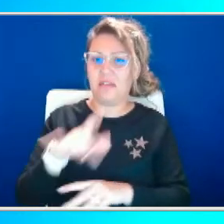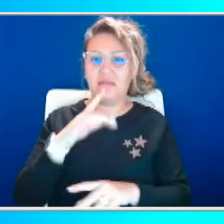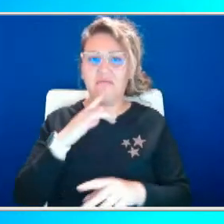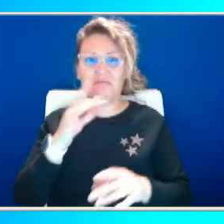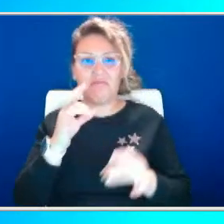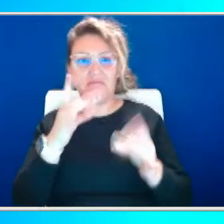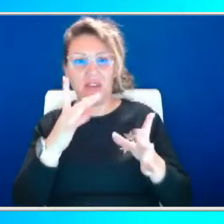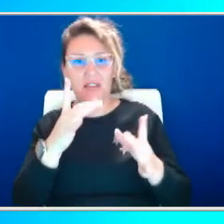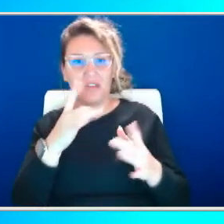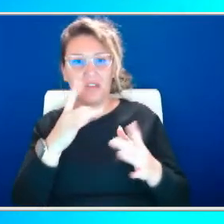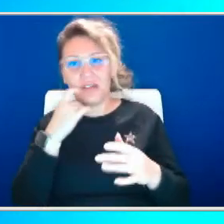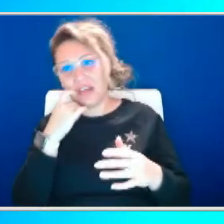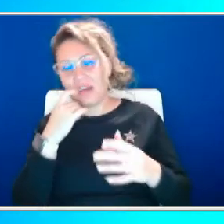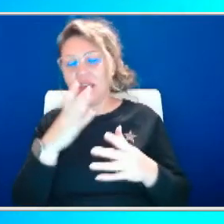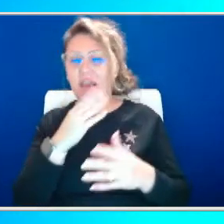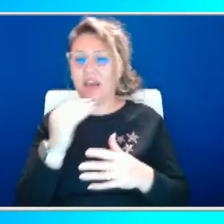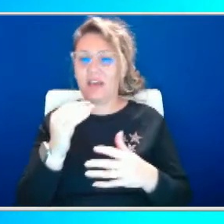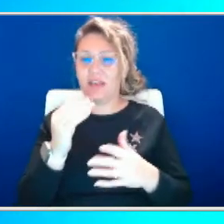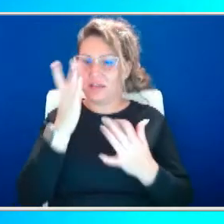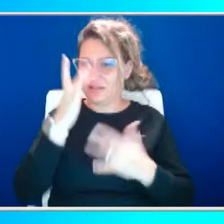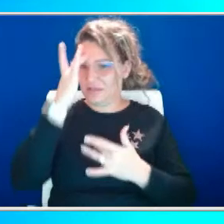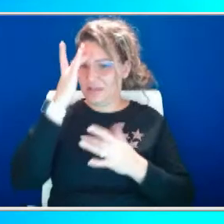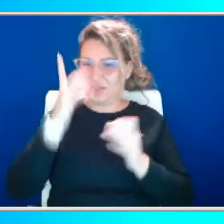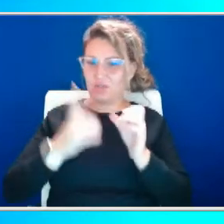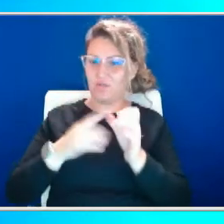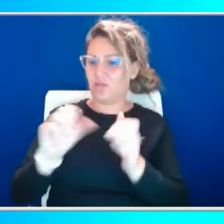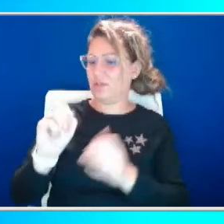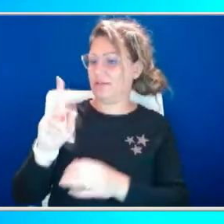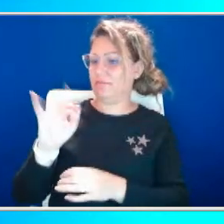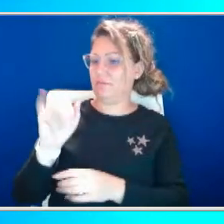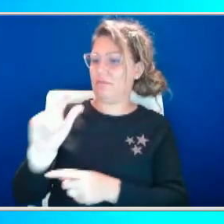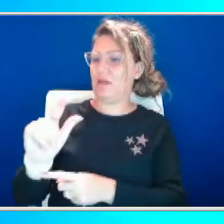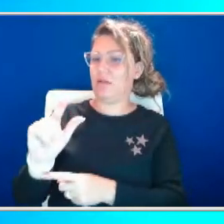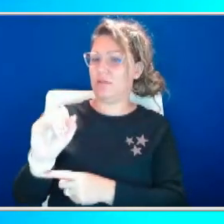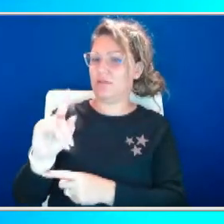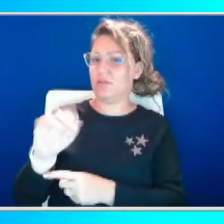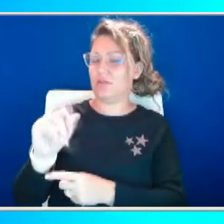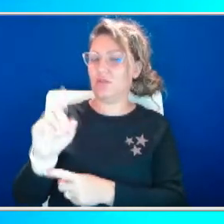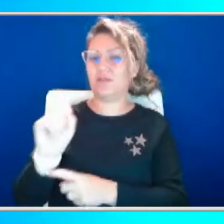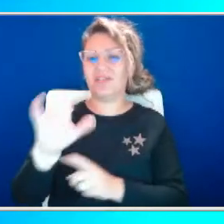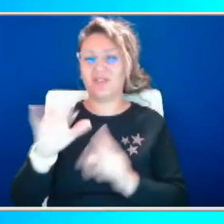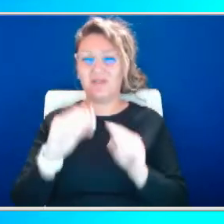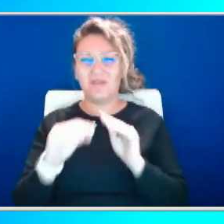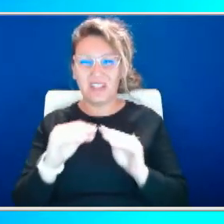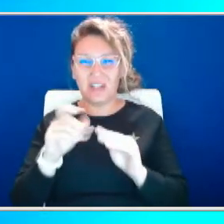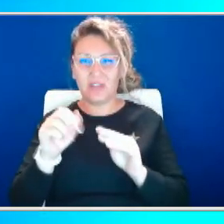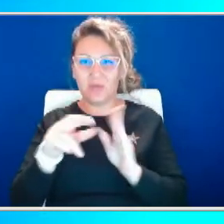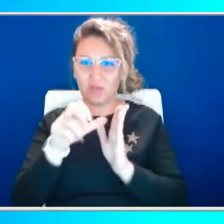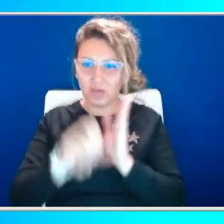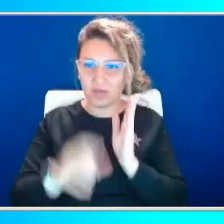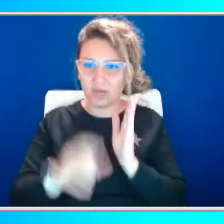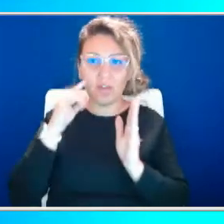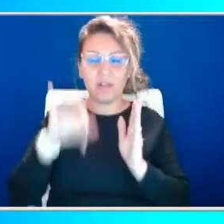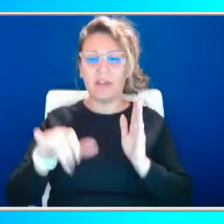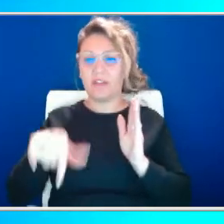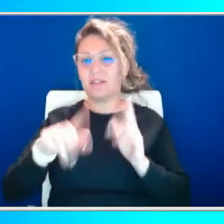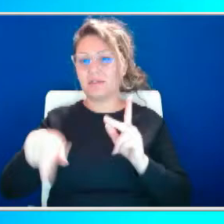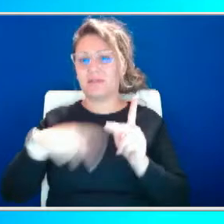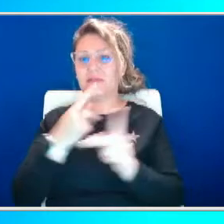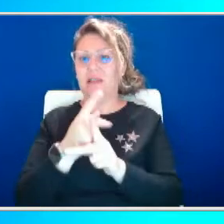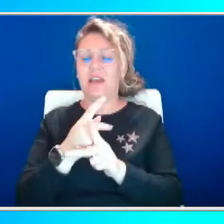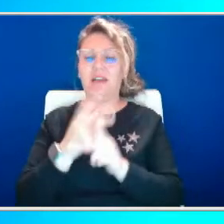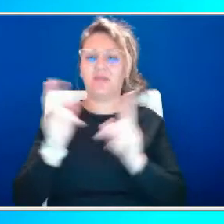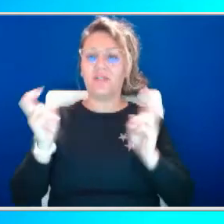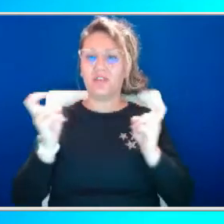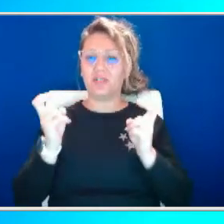first disease we talked about a little bit, spinal stenosis. Oftentimes there's a surgery or a fix for that. For this type of issue, when your muscles are just not